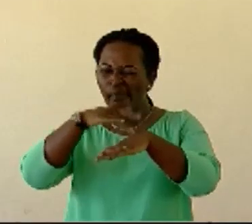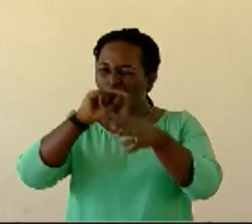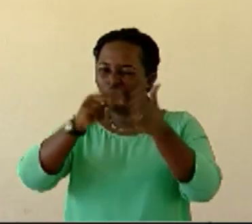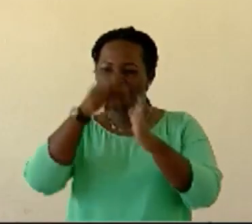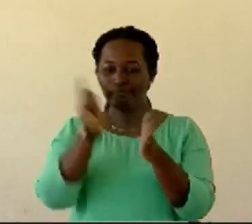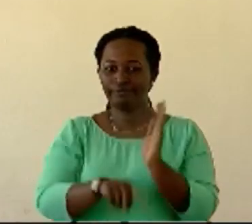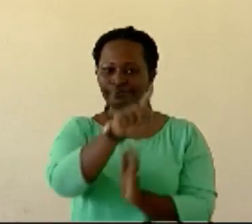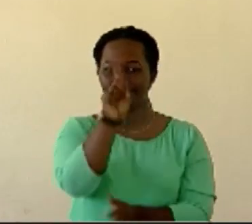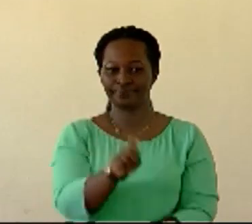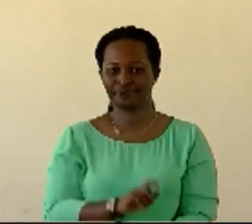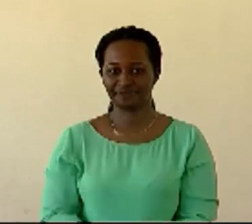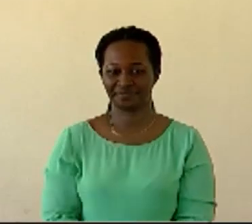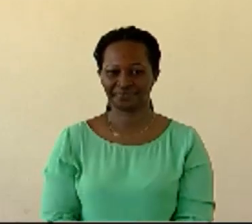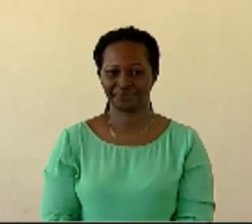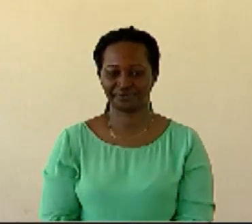it?